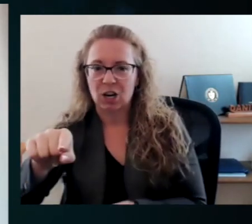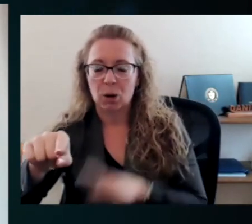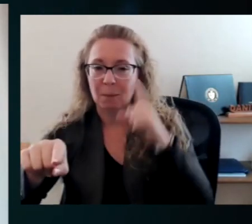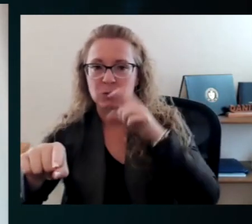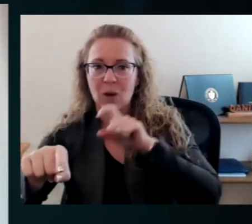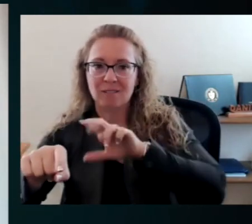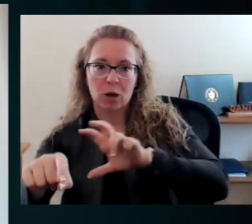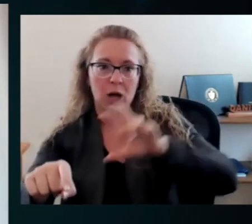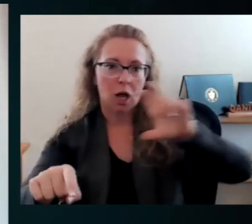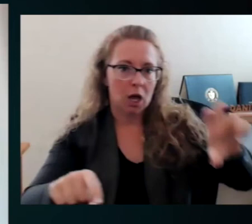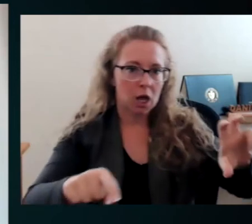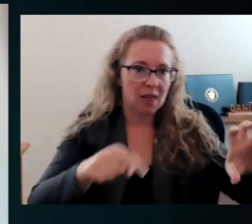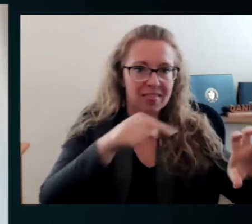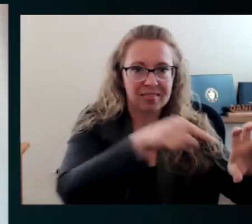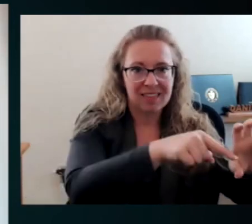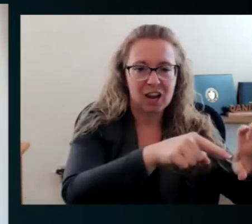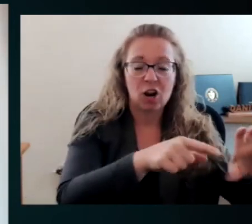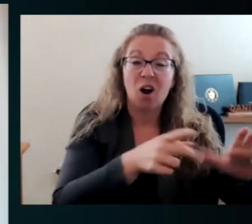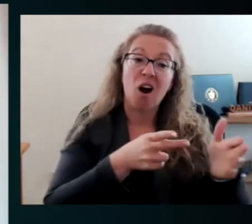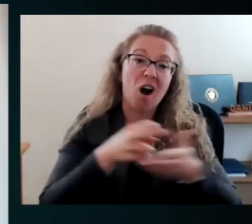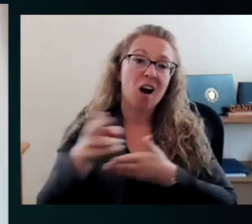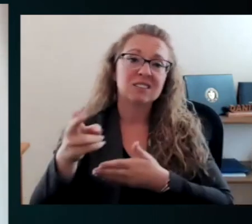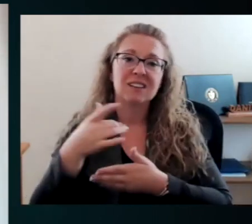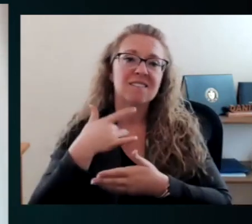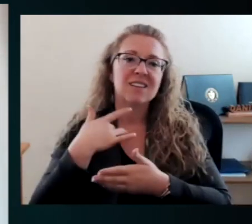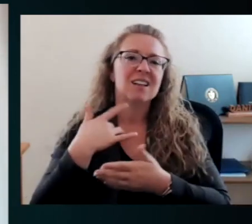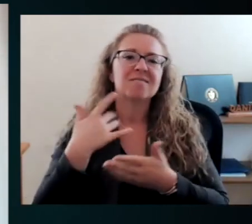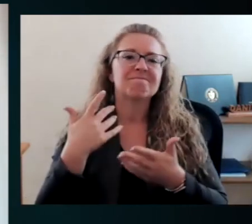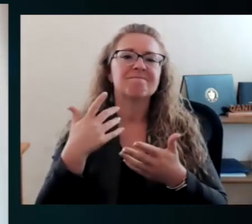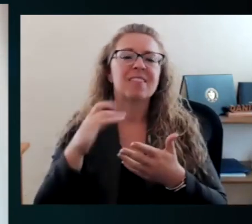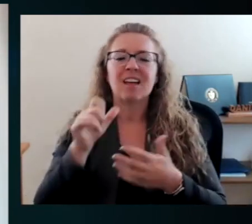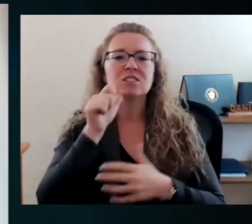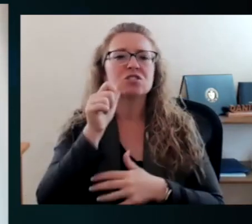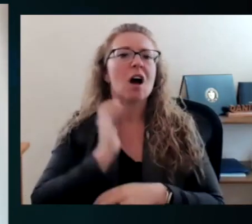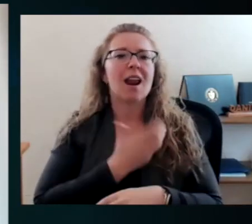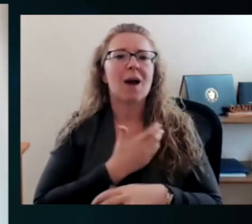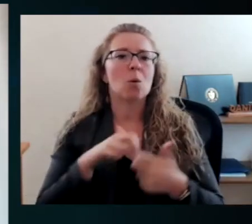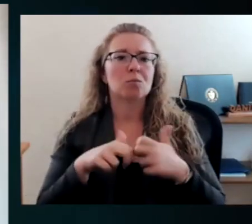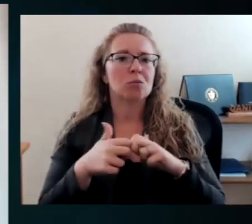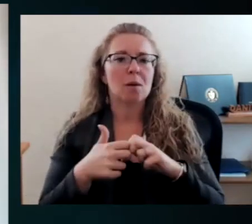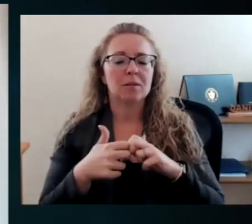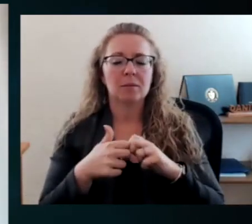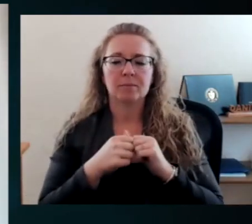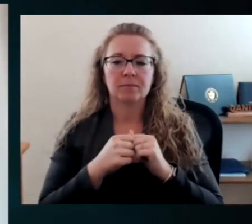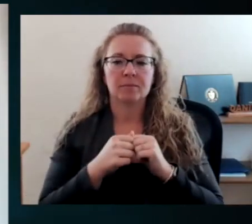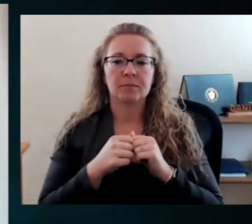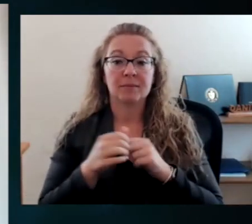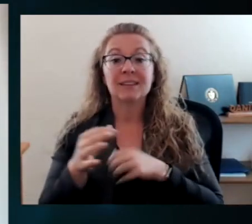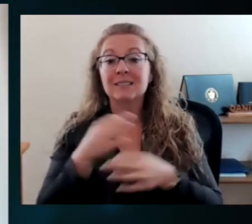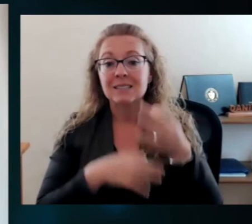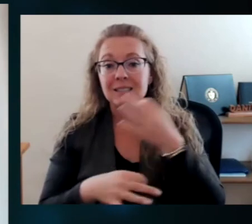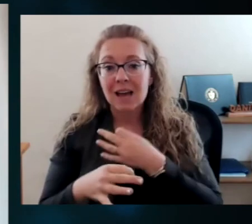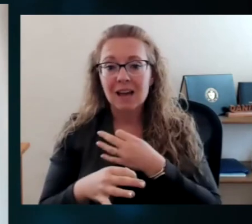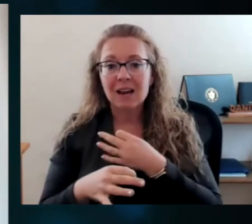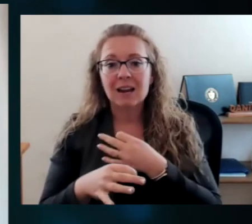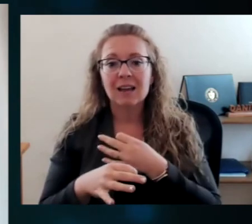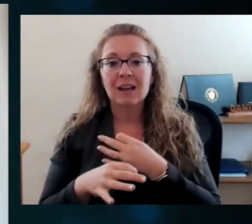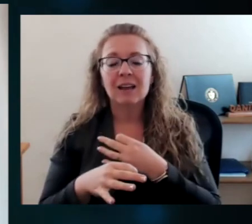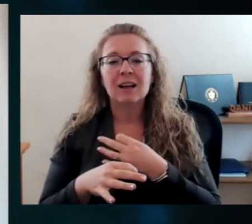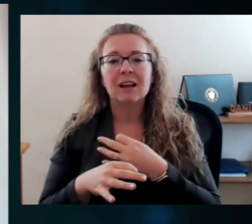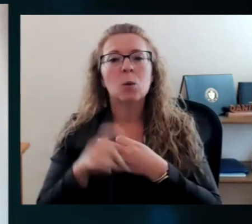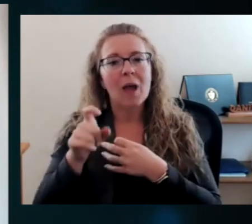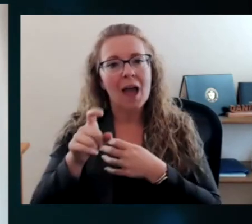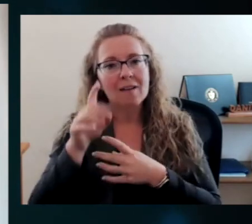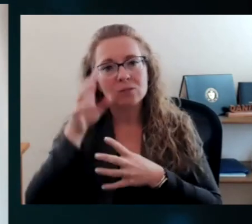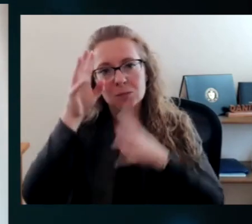place. I honestly think that's not a problem that we're dealing with right now. I think we have to figure out creative ways to support everybody.